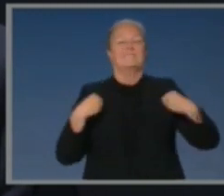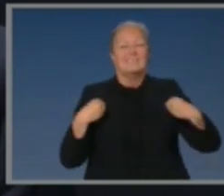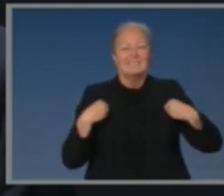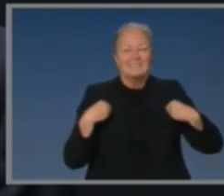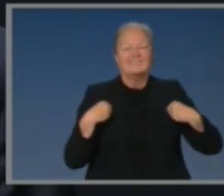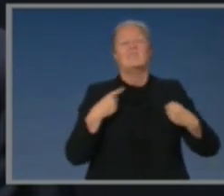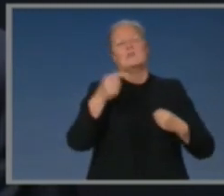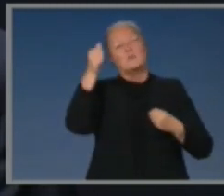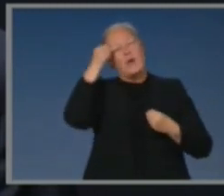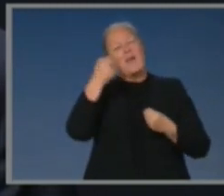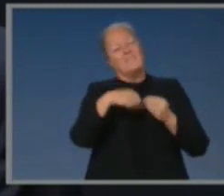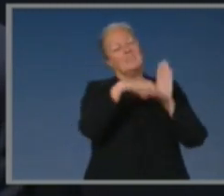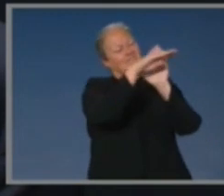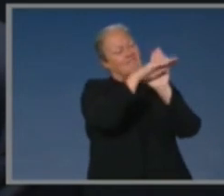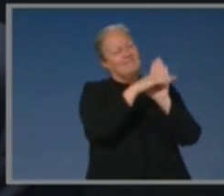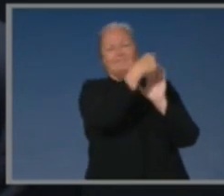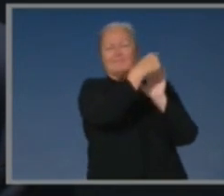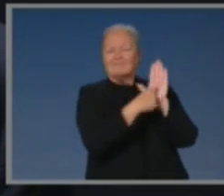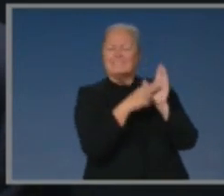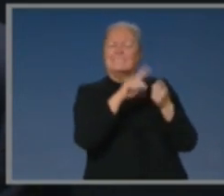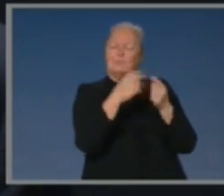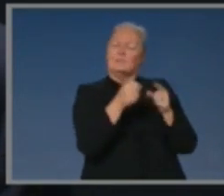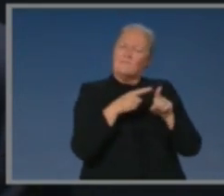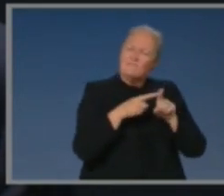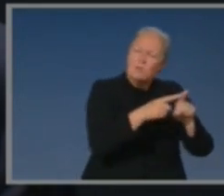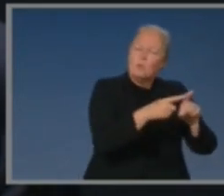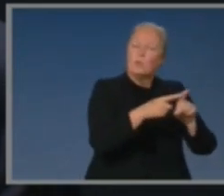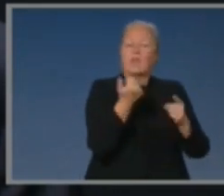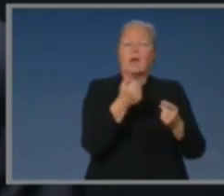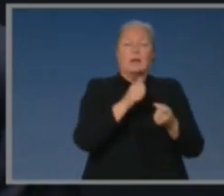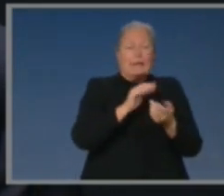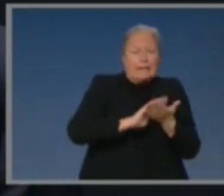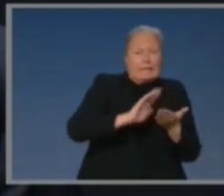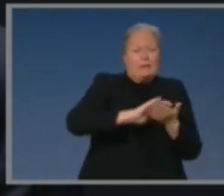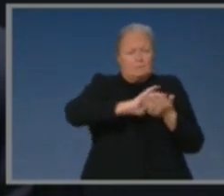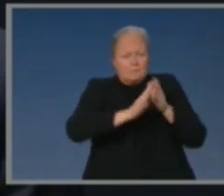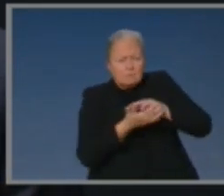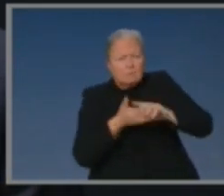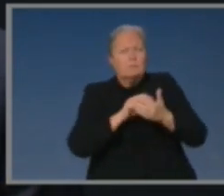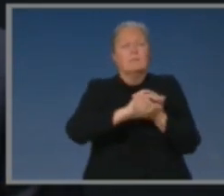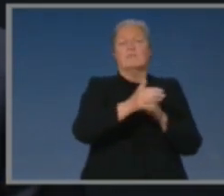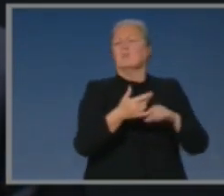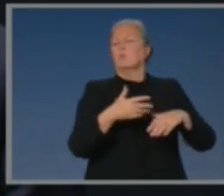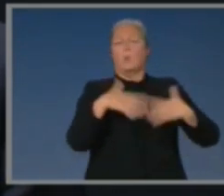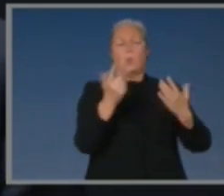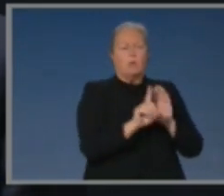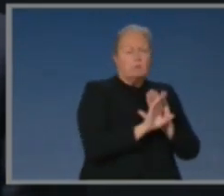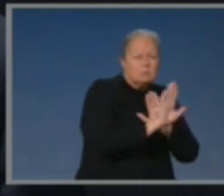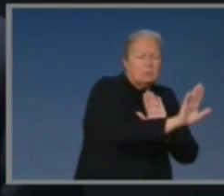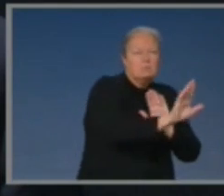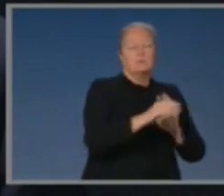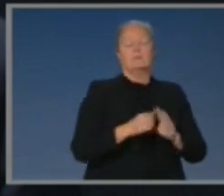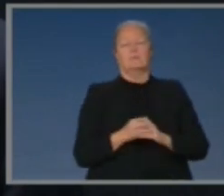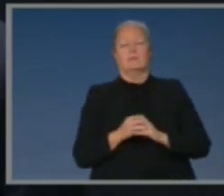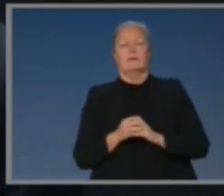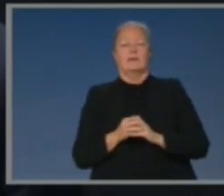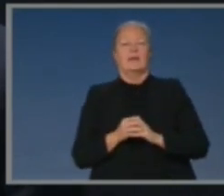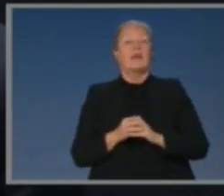and personal hygiene. Secondly, how to respond in the event that there is an incident in the workplace. How are